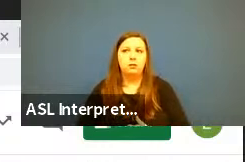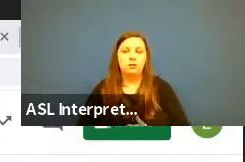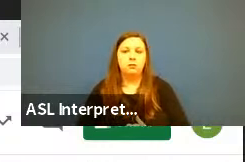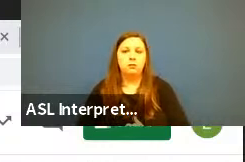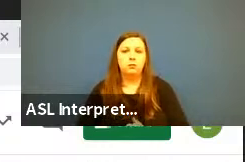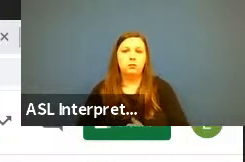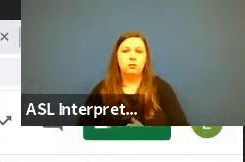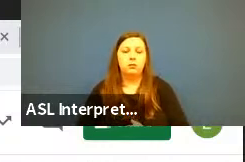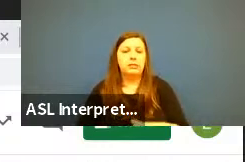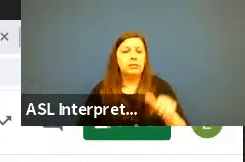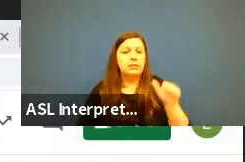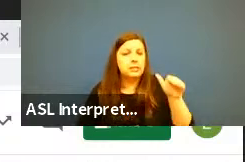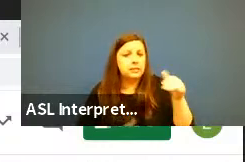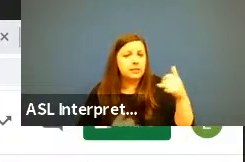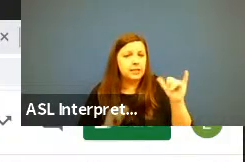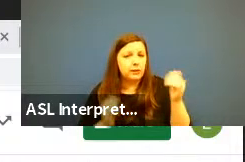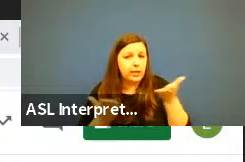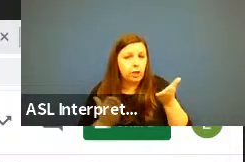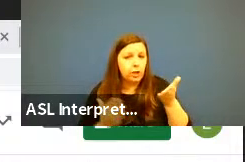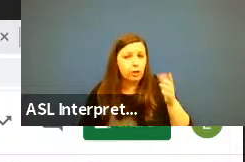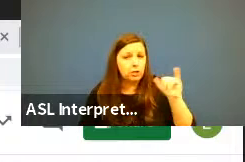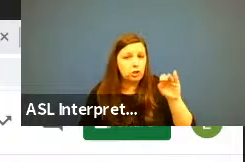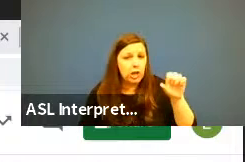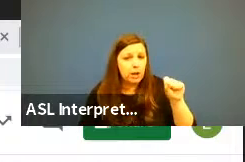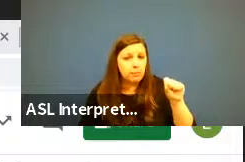You still there, James?